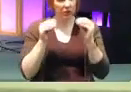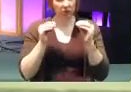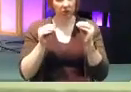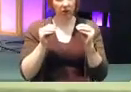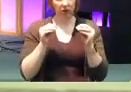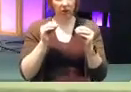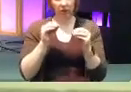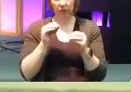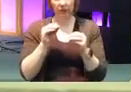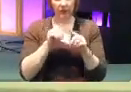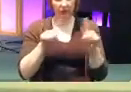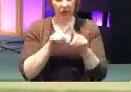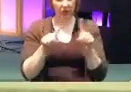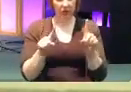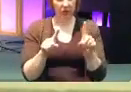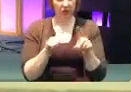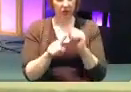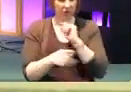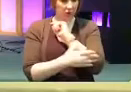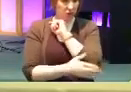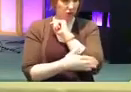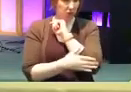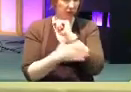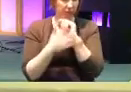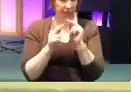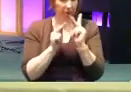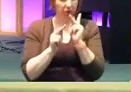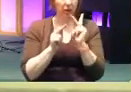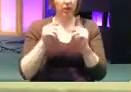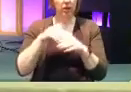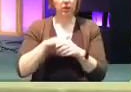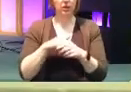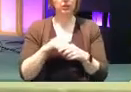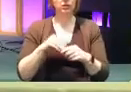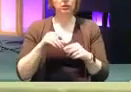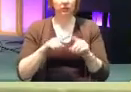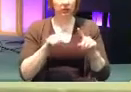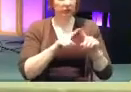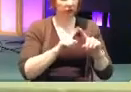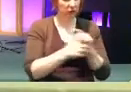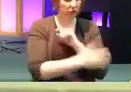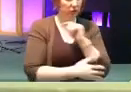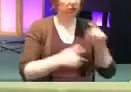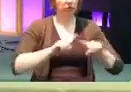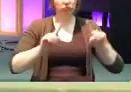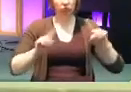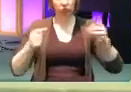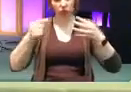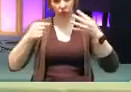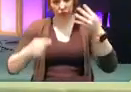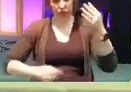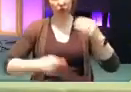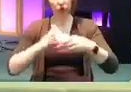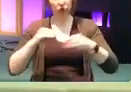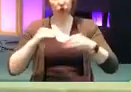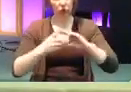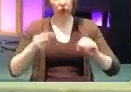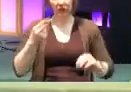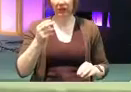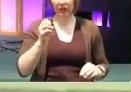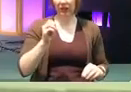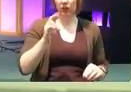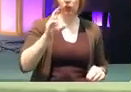Huarani people in Ecuador. And the stories after stories after stories of what we refer to now as these heroes of the